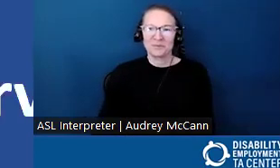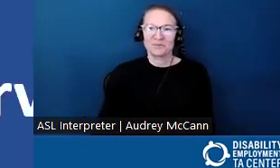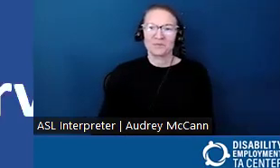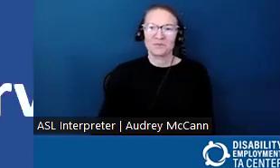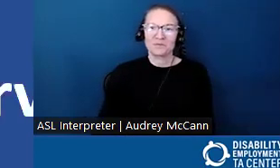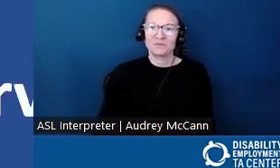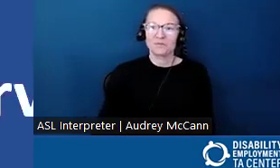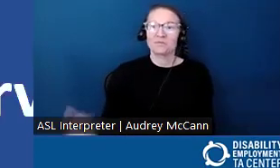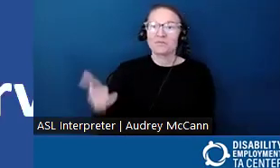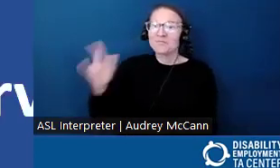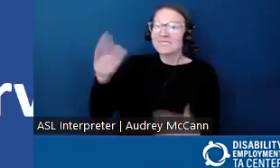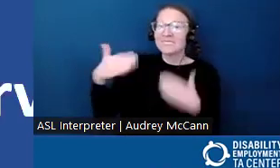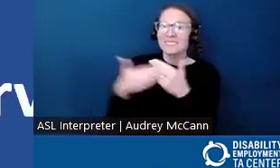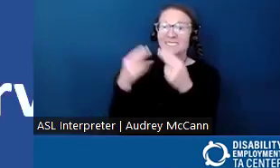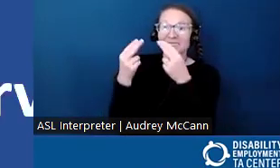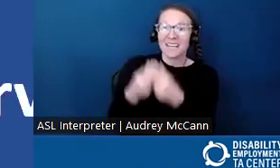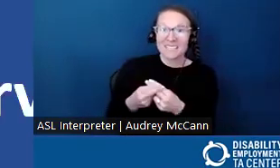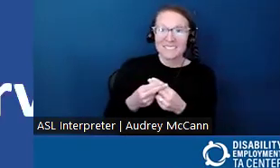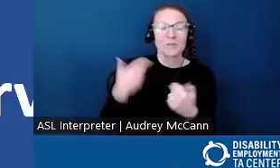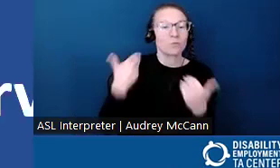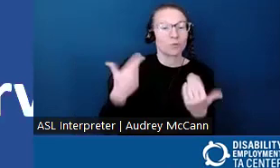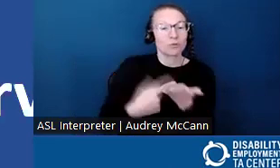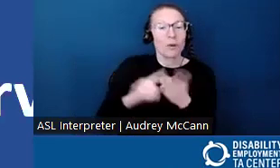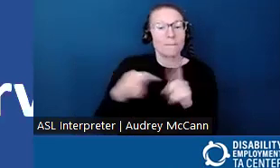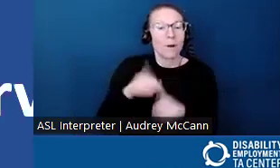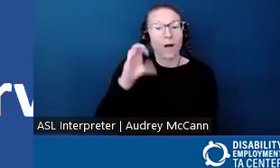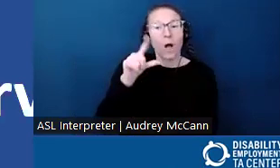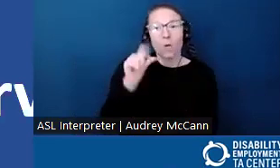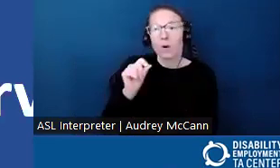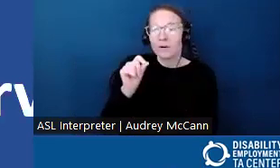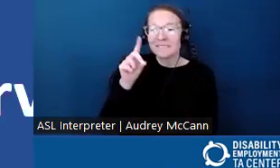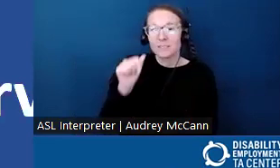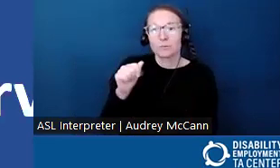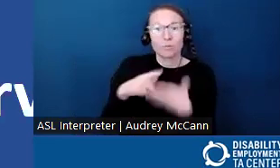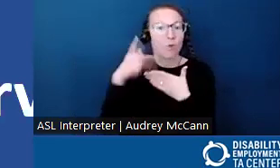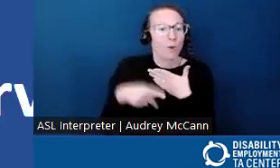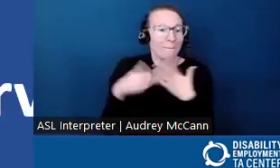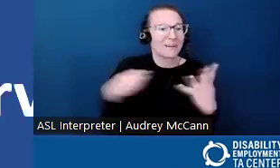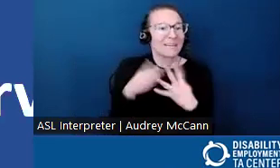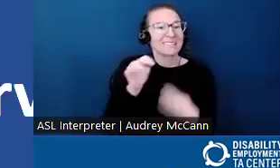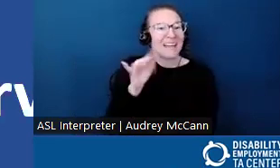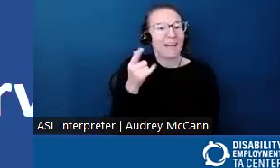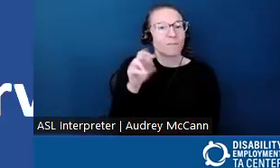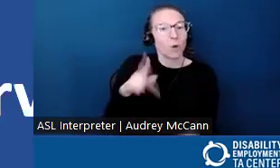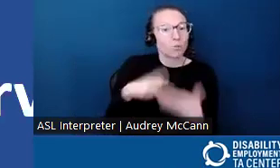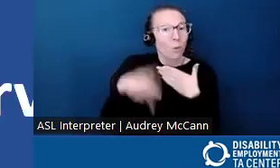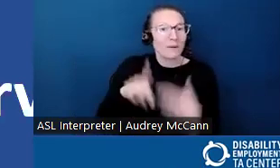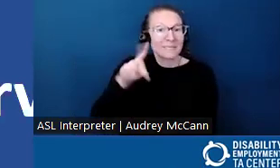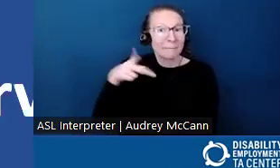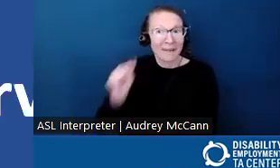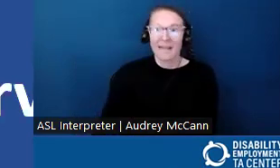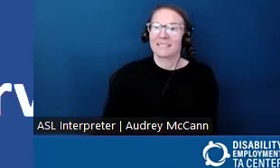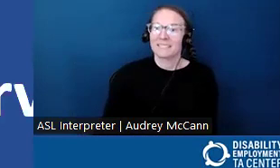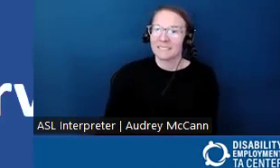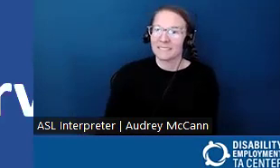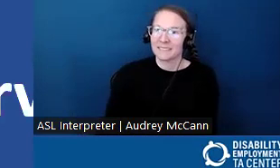slide, and I'm going to have Leah talk a little bit about the Colorado Disability Program Navigator Program, or DPN. So Leah,